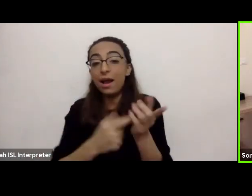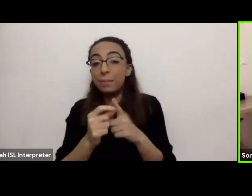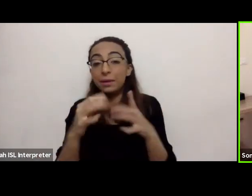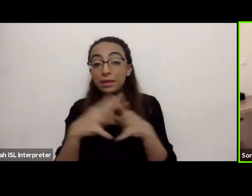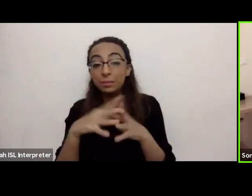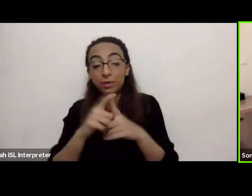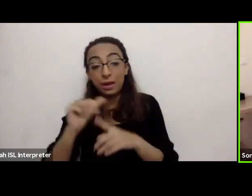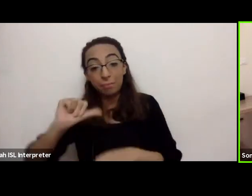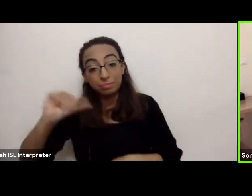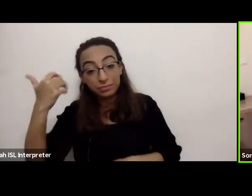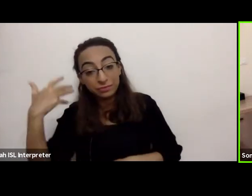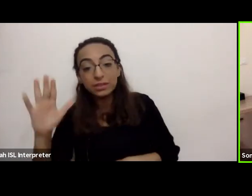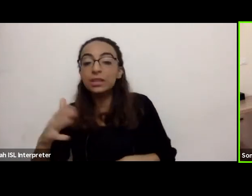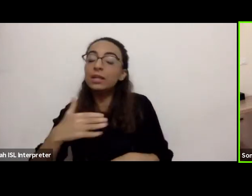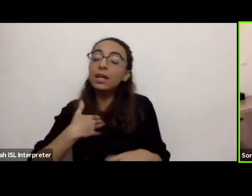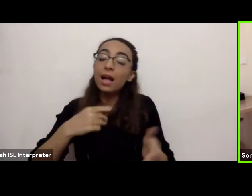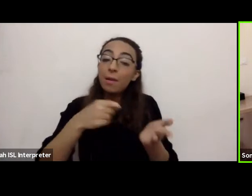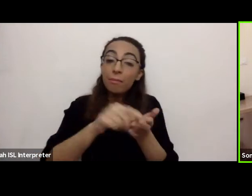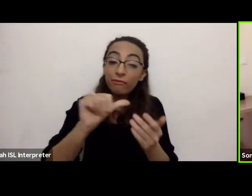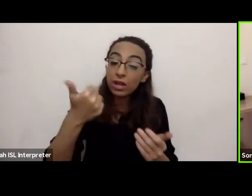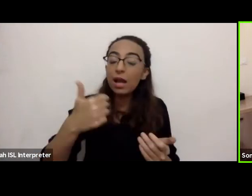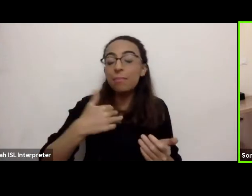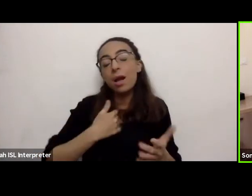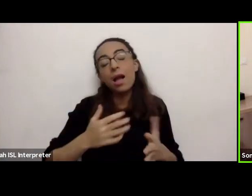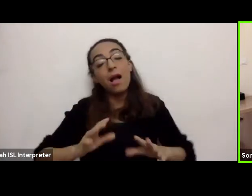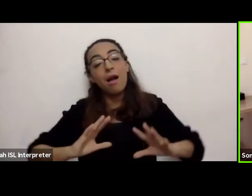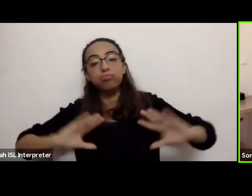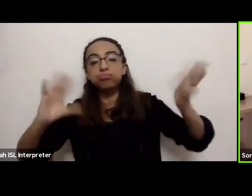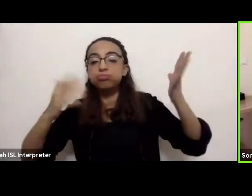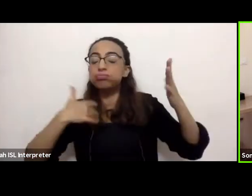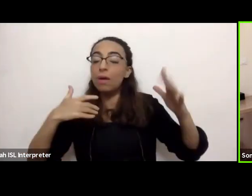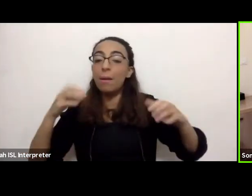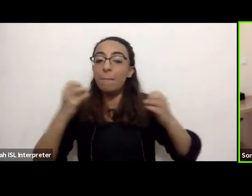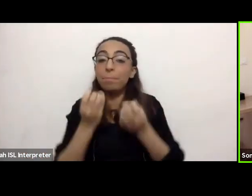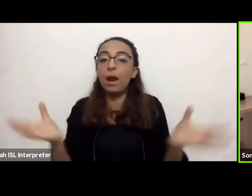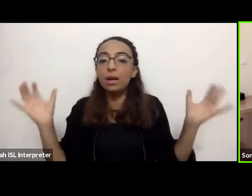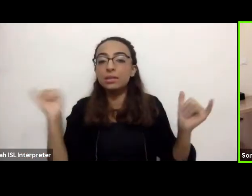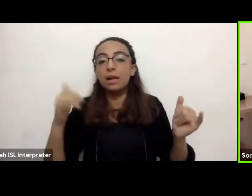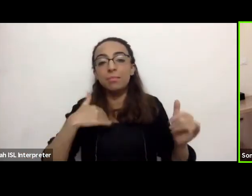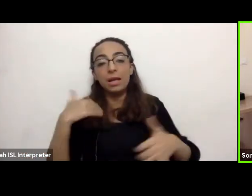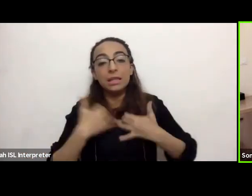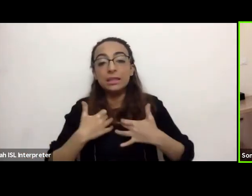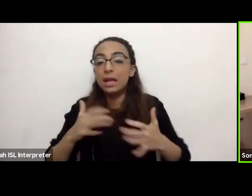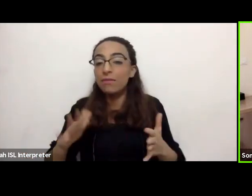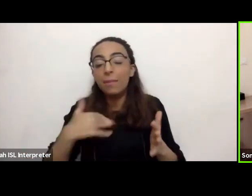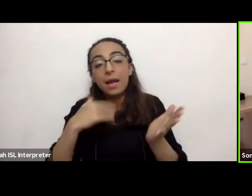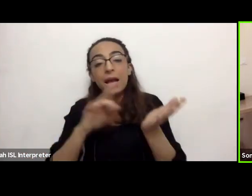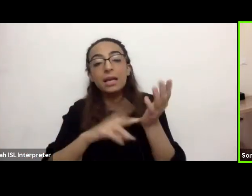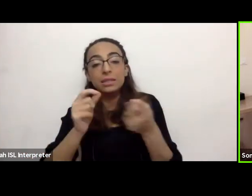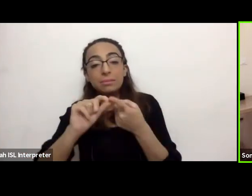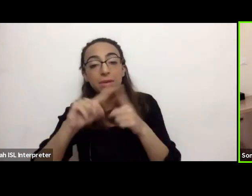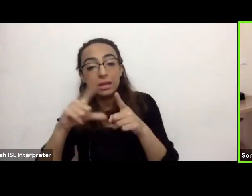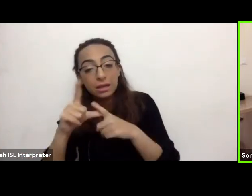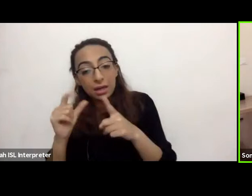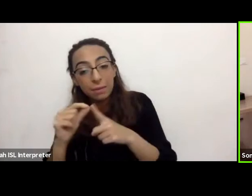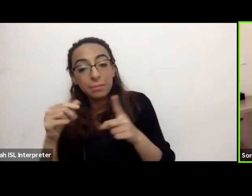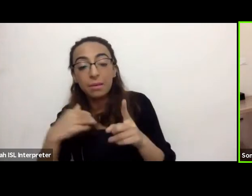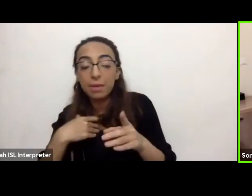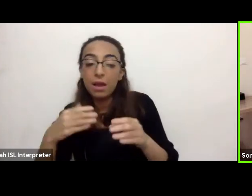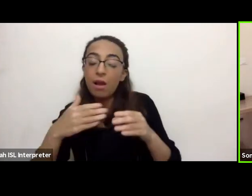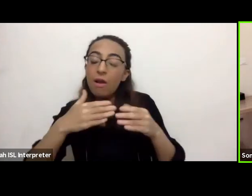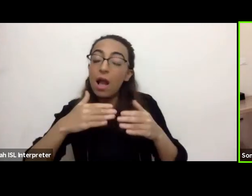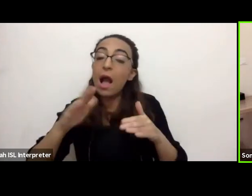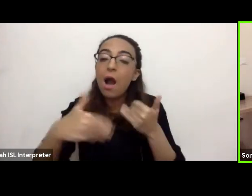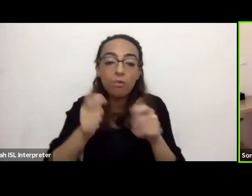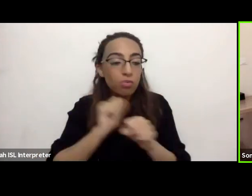is a path-breaking act. At NCPEDP, we have done a lot of ways that we could take this